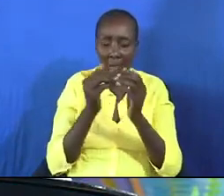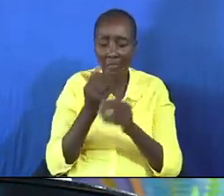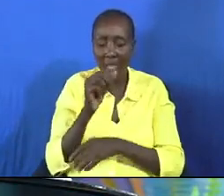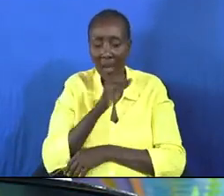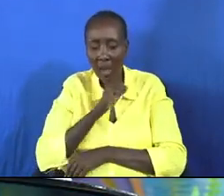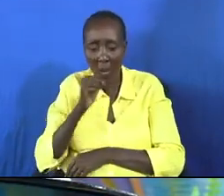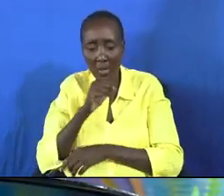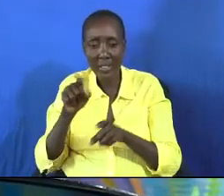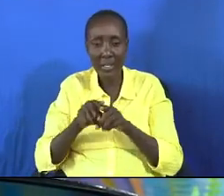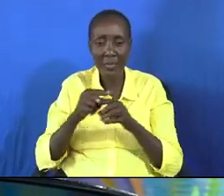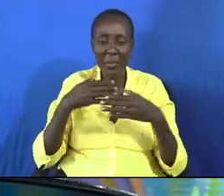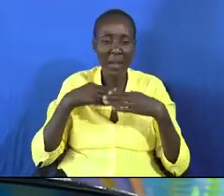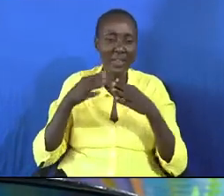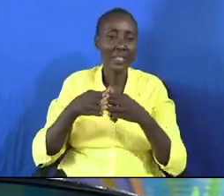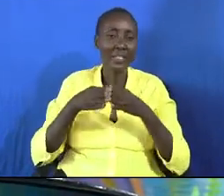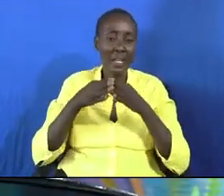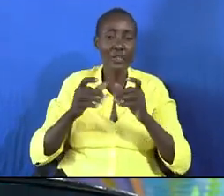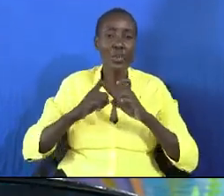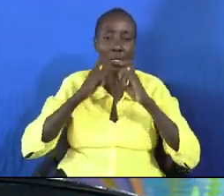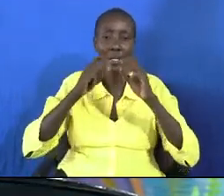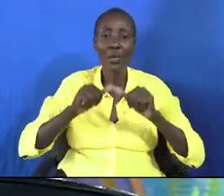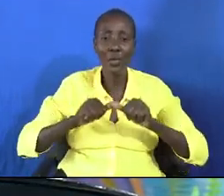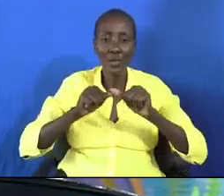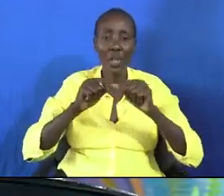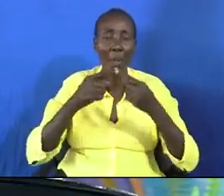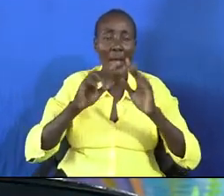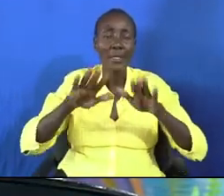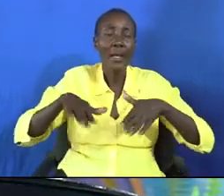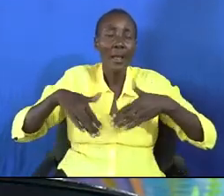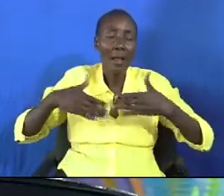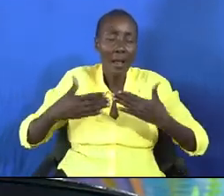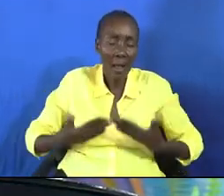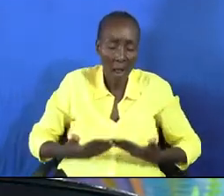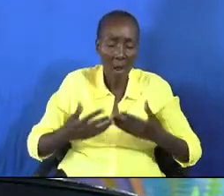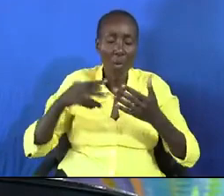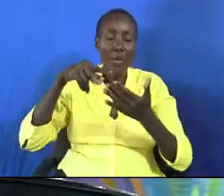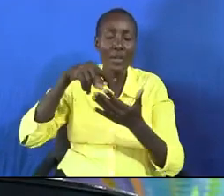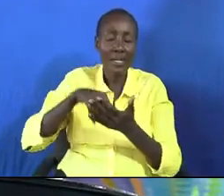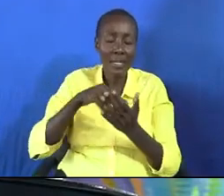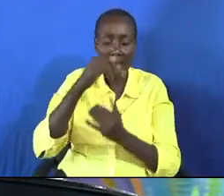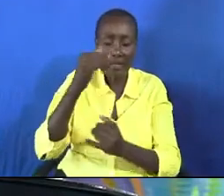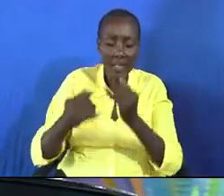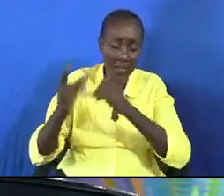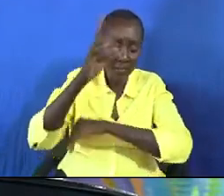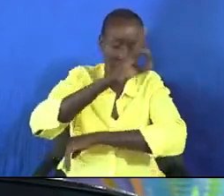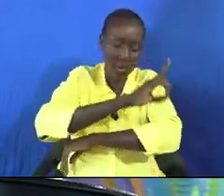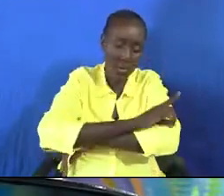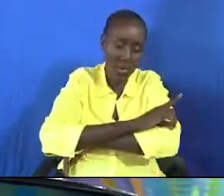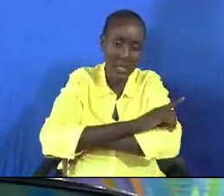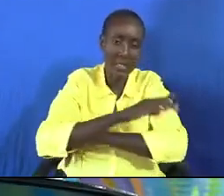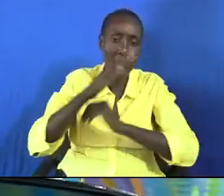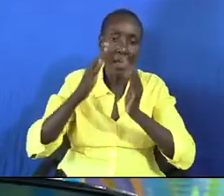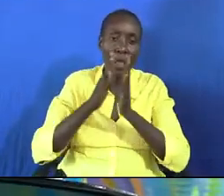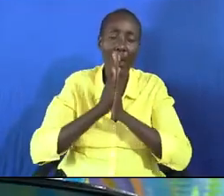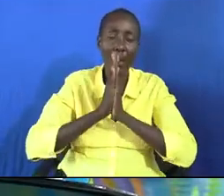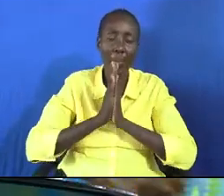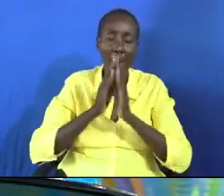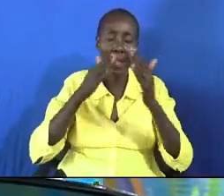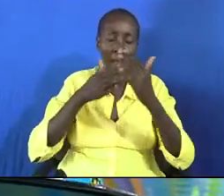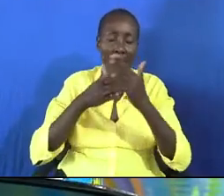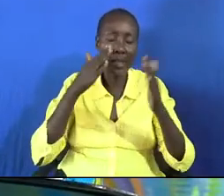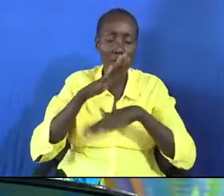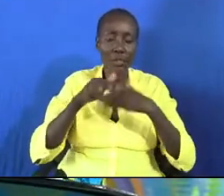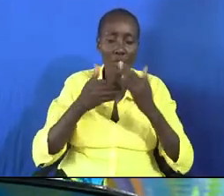are into sexual immorality. How are we going to stand in these last days and pray against